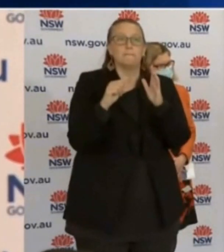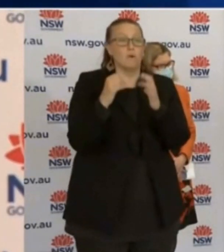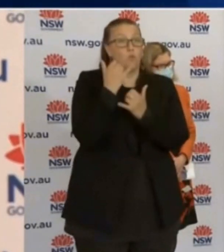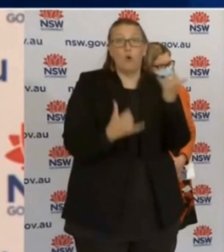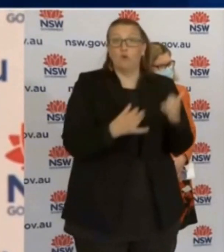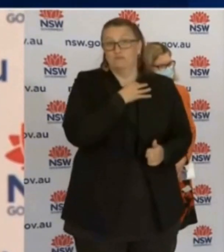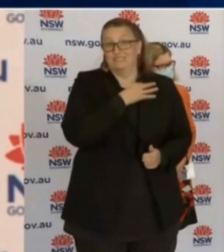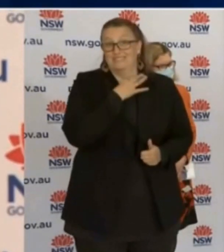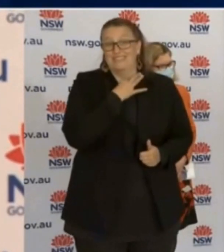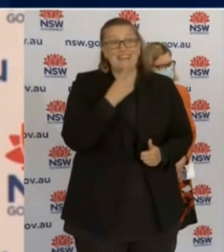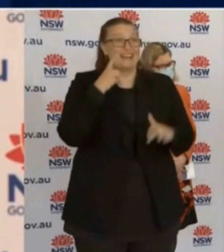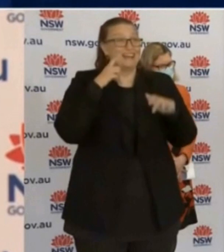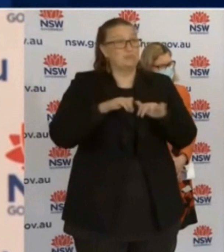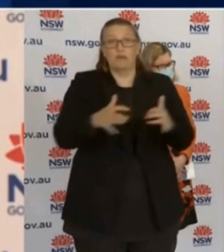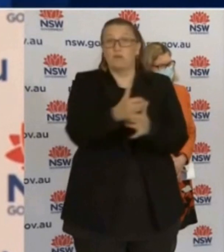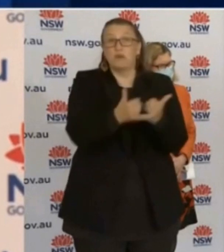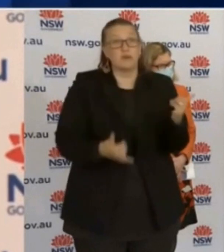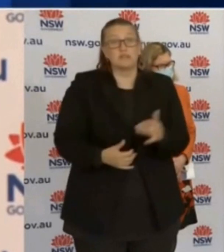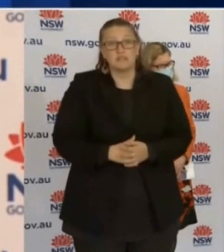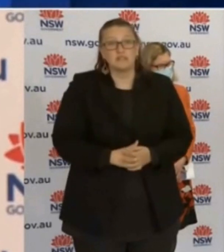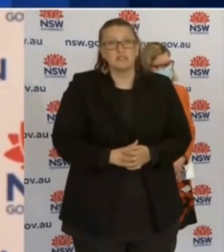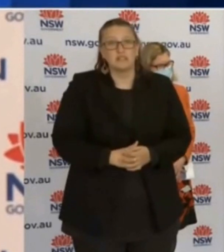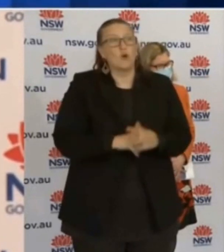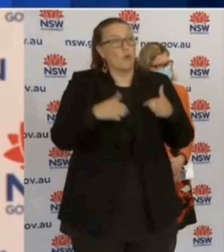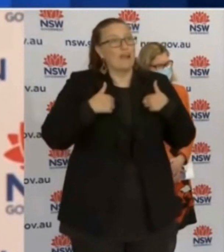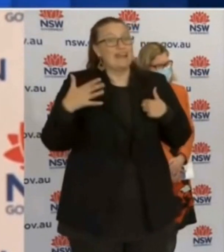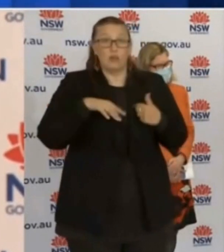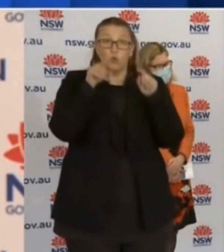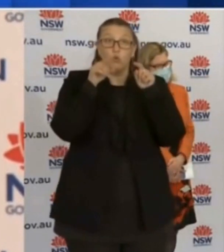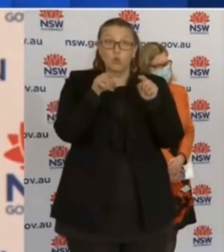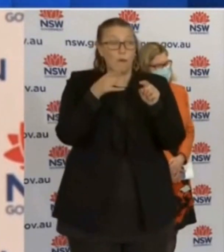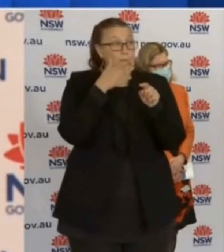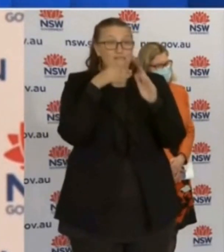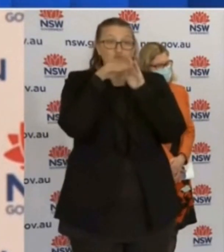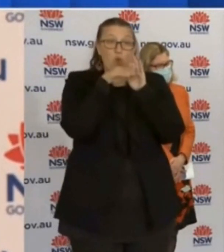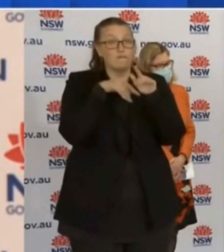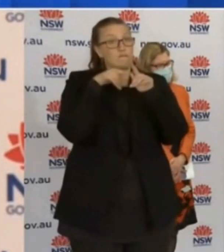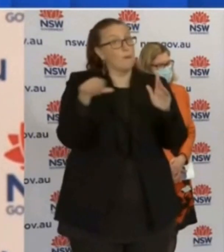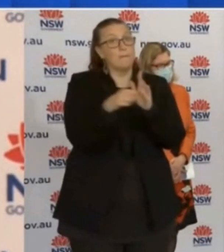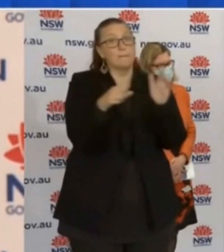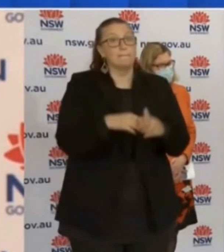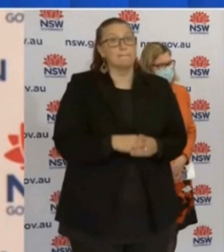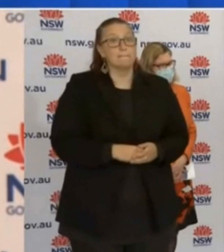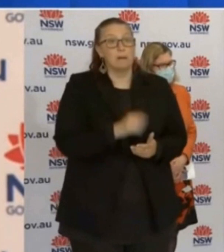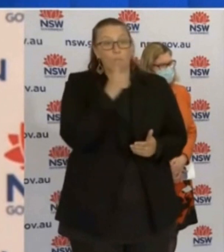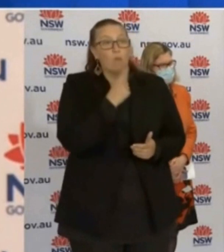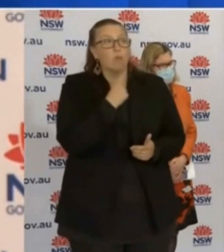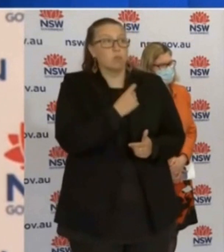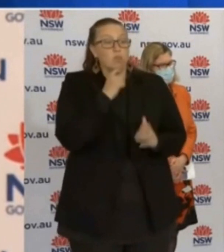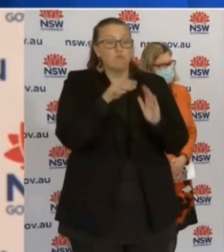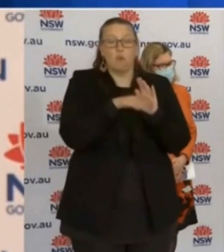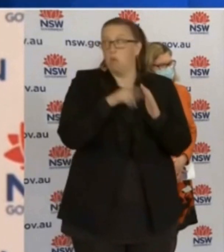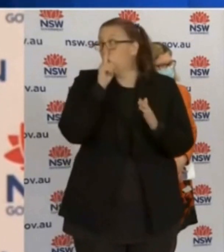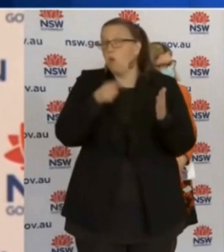work. What we do need is to make sure we have greater compliance, and the police know and they're providing us advice. They're working with the Australian